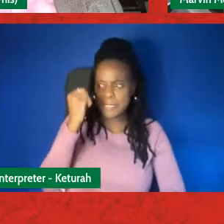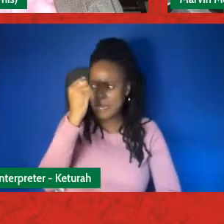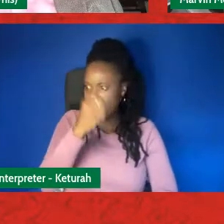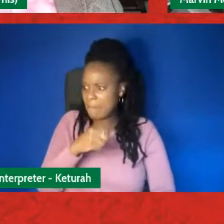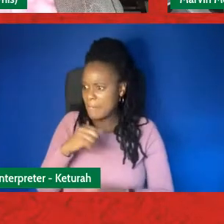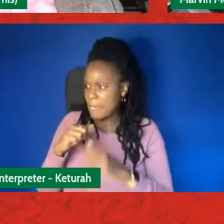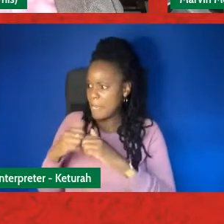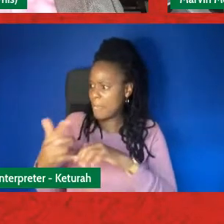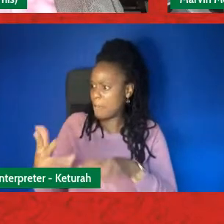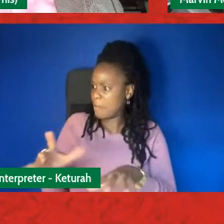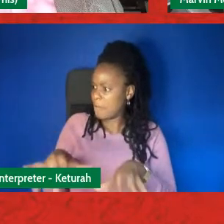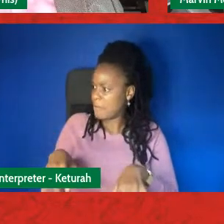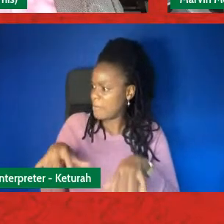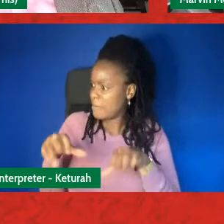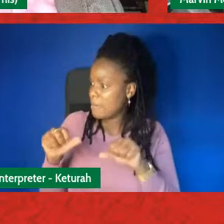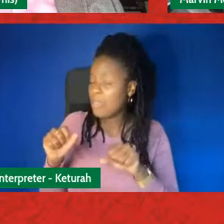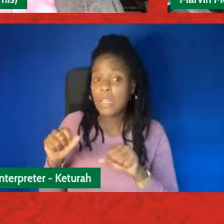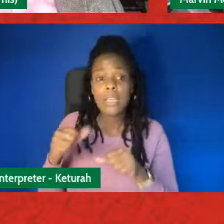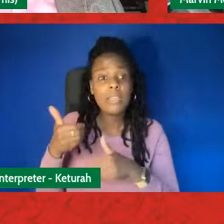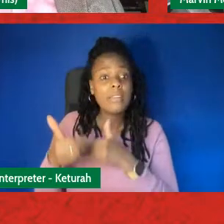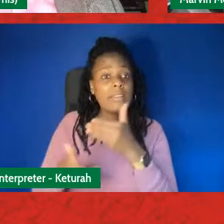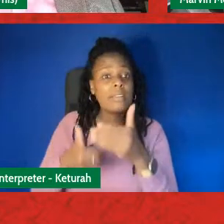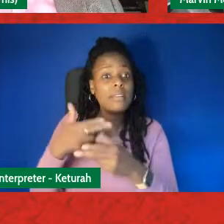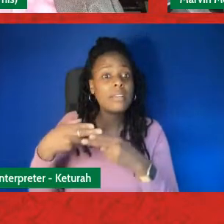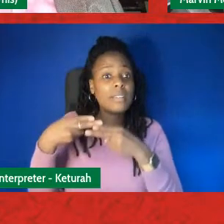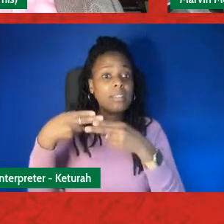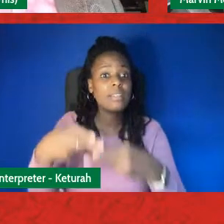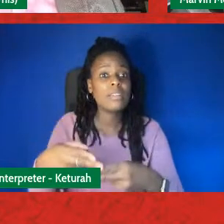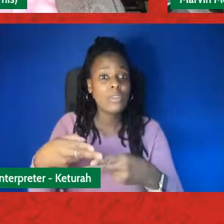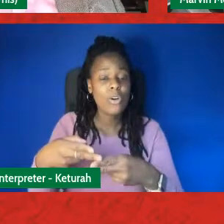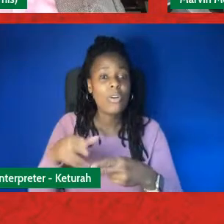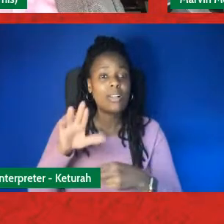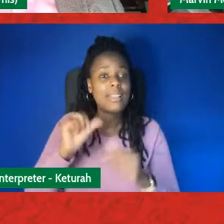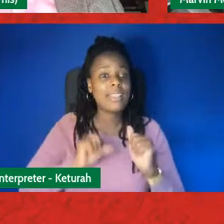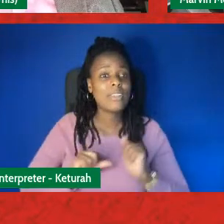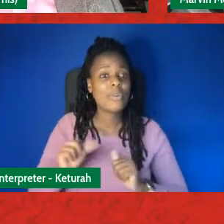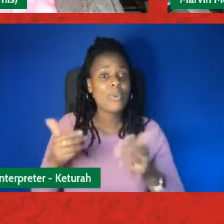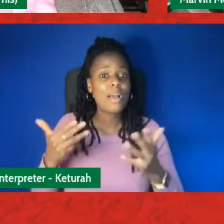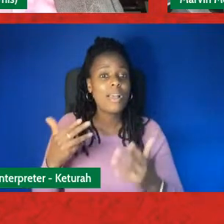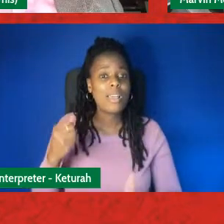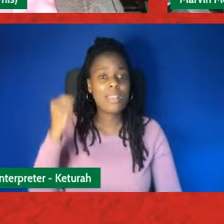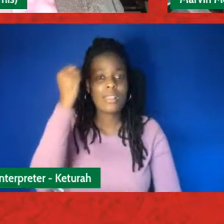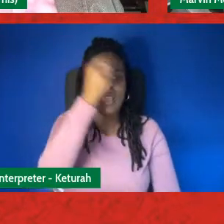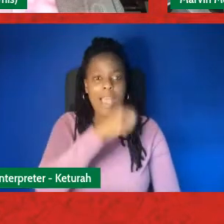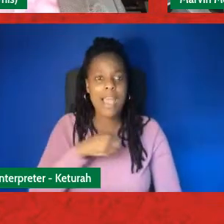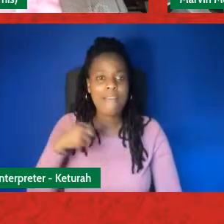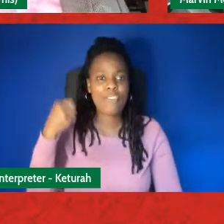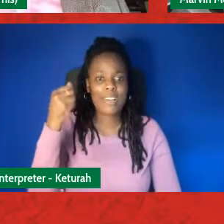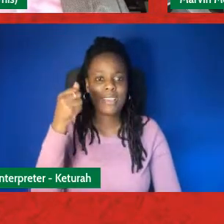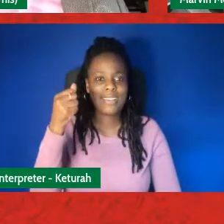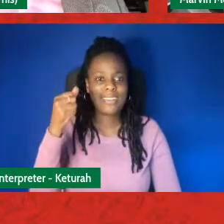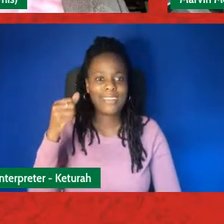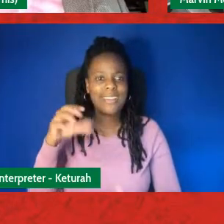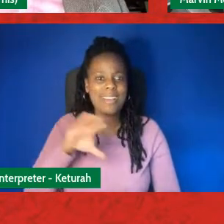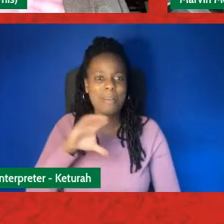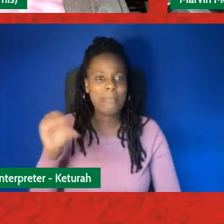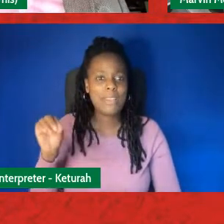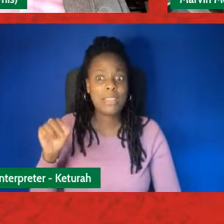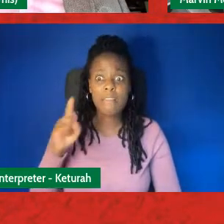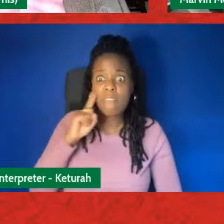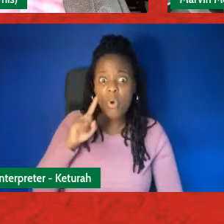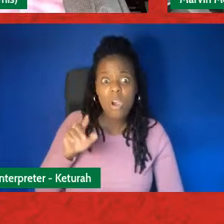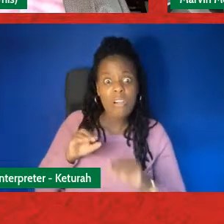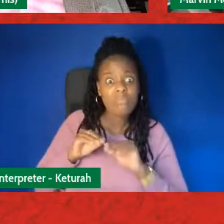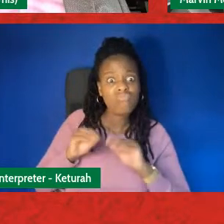he started calling his theater company the African Company. And it wasn't just for publicity. When he started calling his